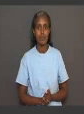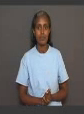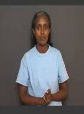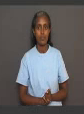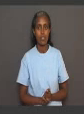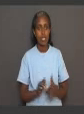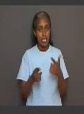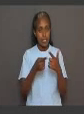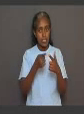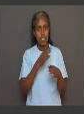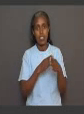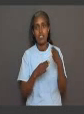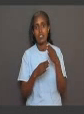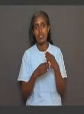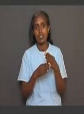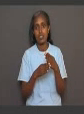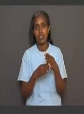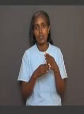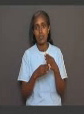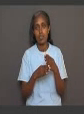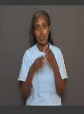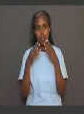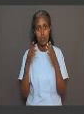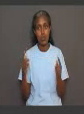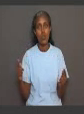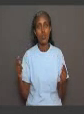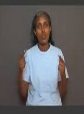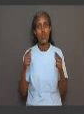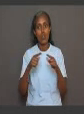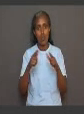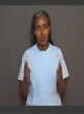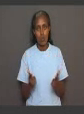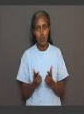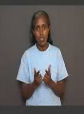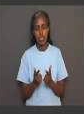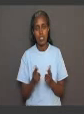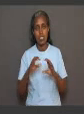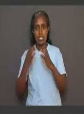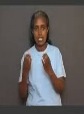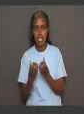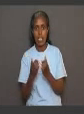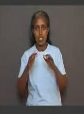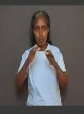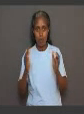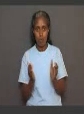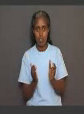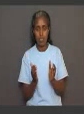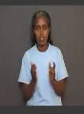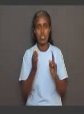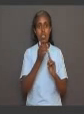The second step is to locate the class boundaries along